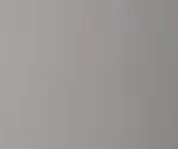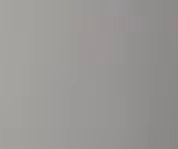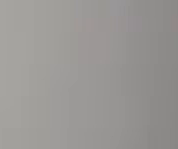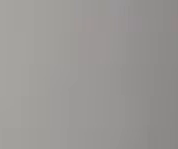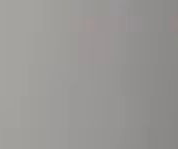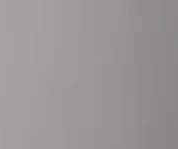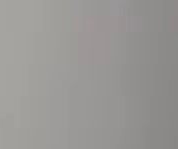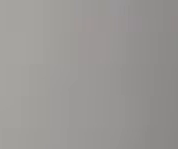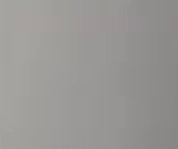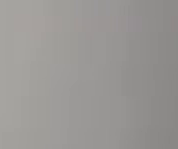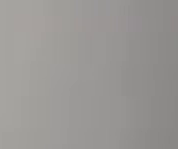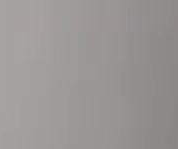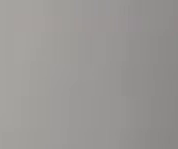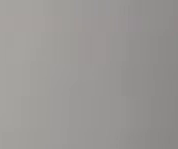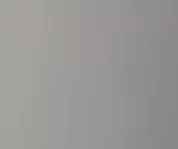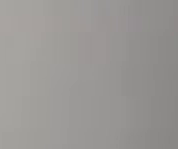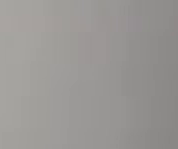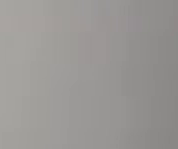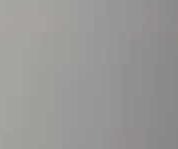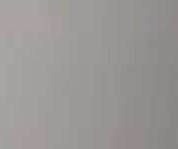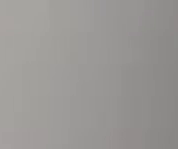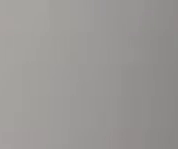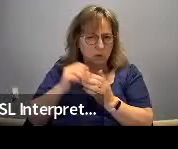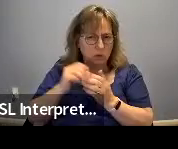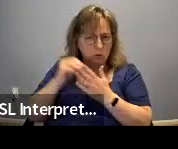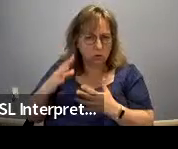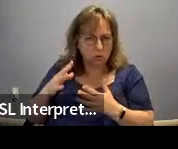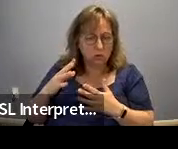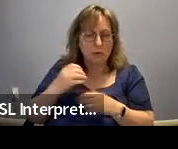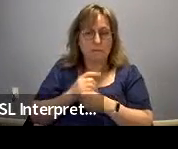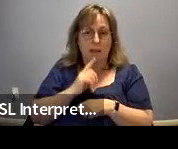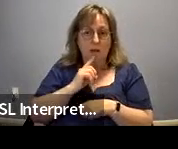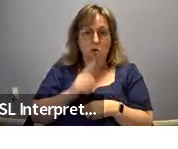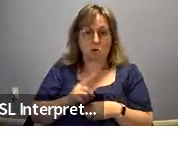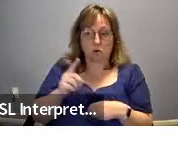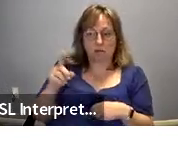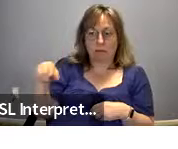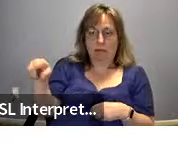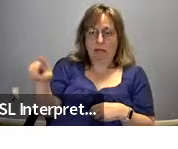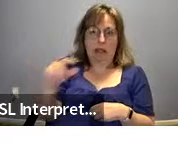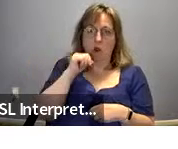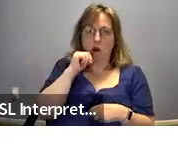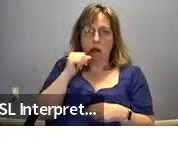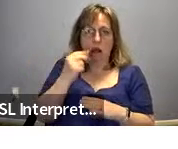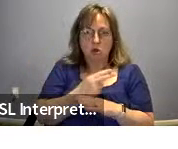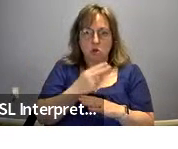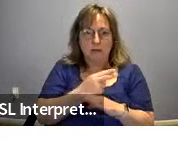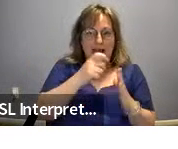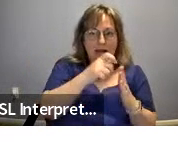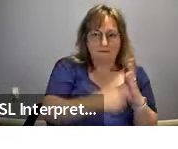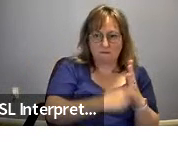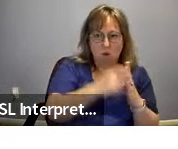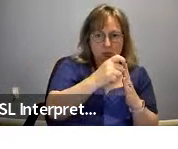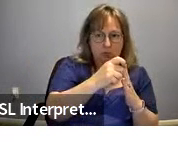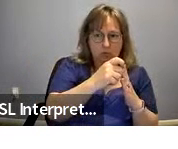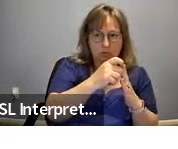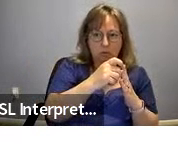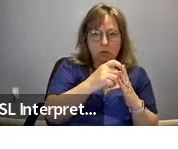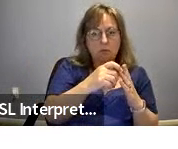this by checking in with your student to ensure that they are not using a default password.